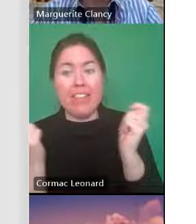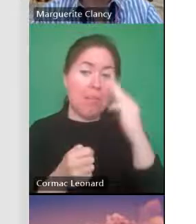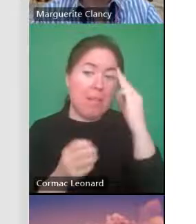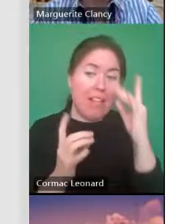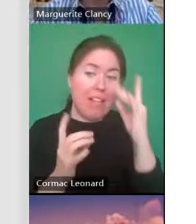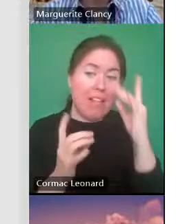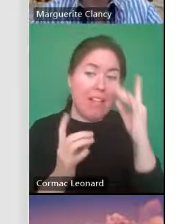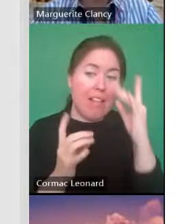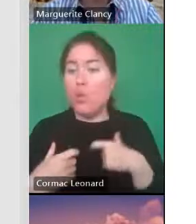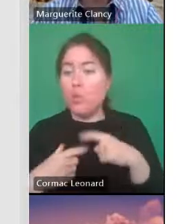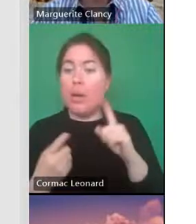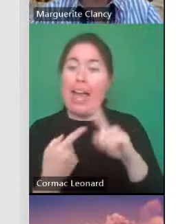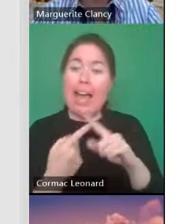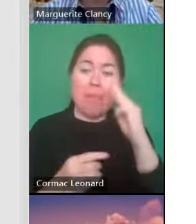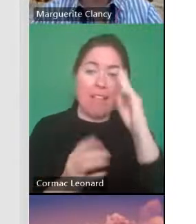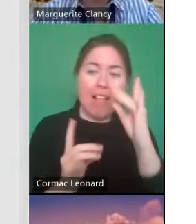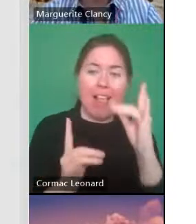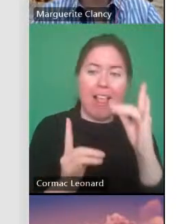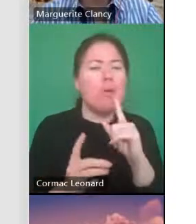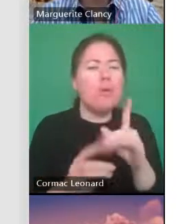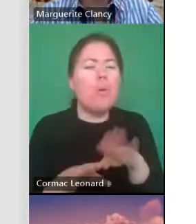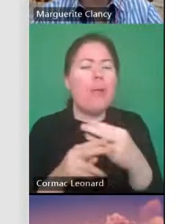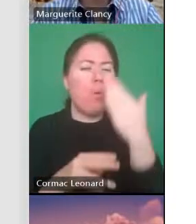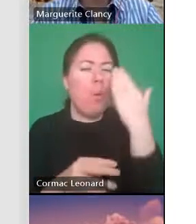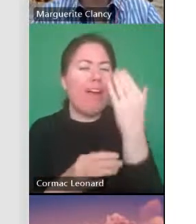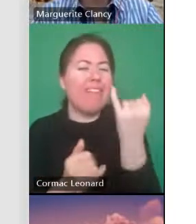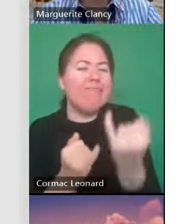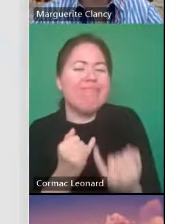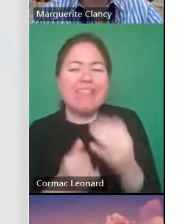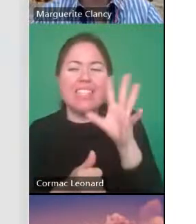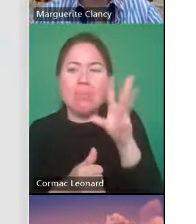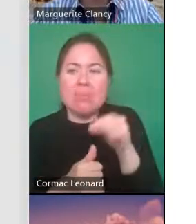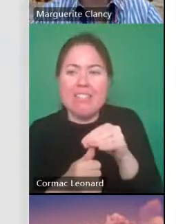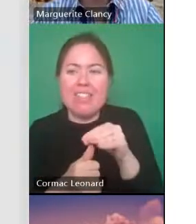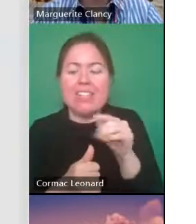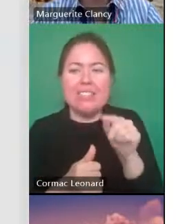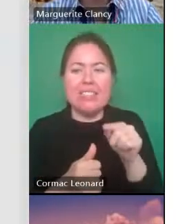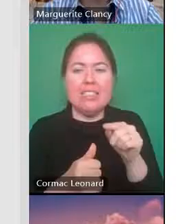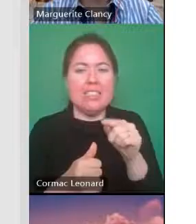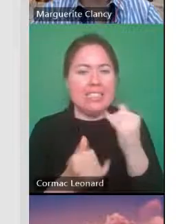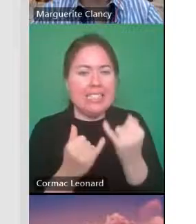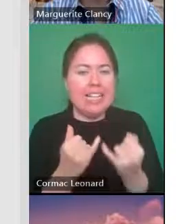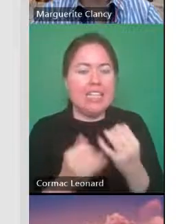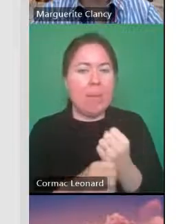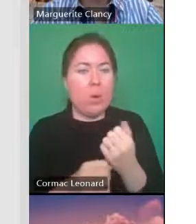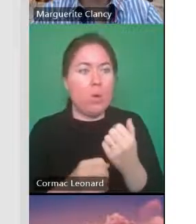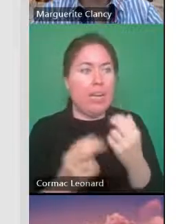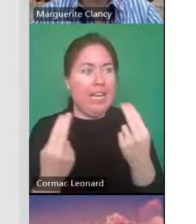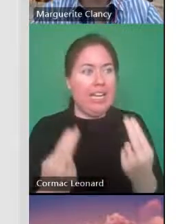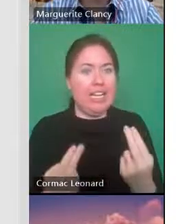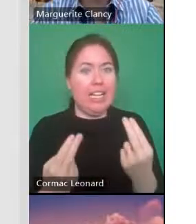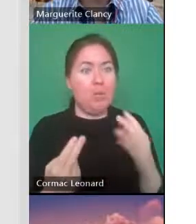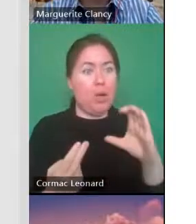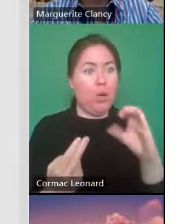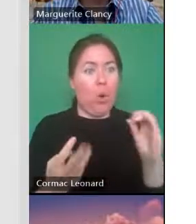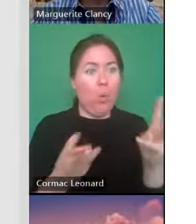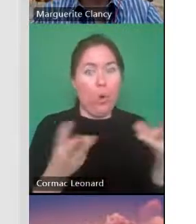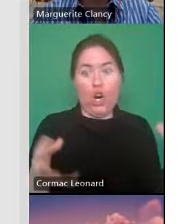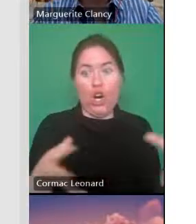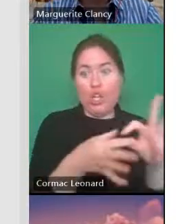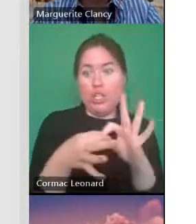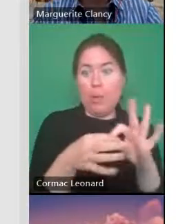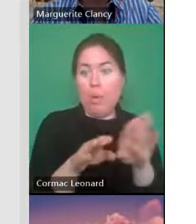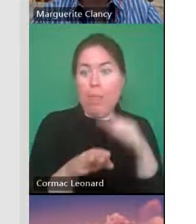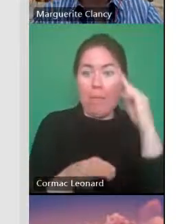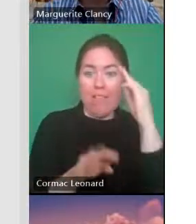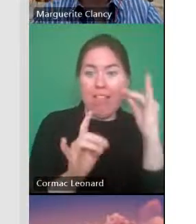mental health, without knowing the specifics of whether that needs to be co-worked or still worked by the mental health team. What I